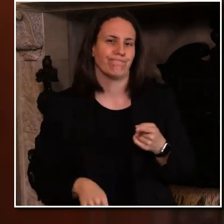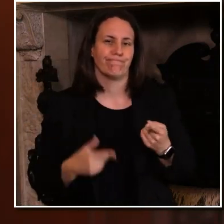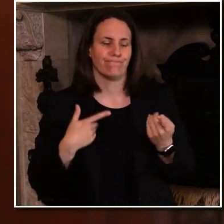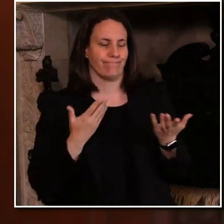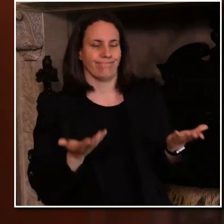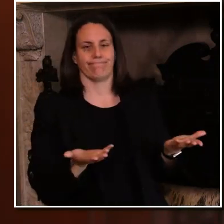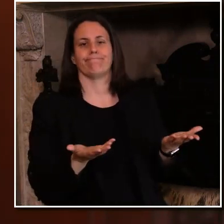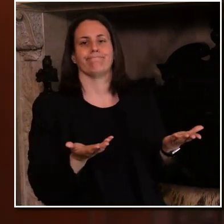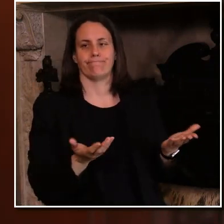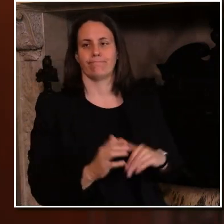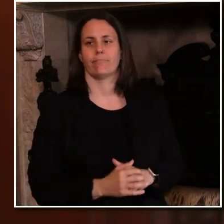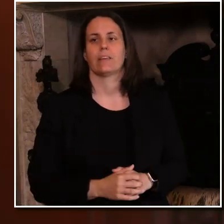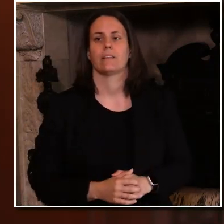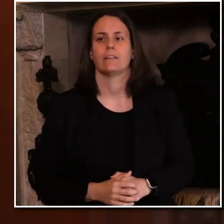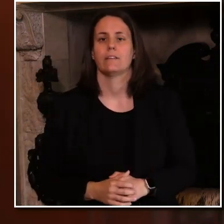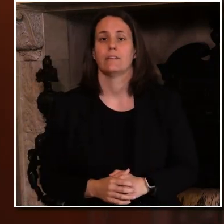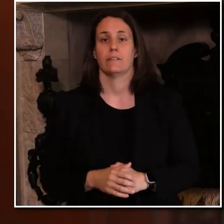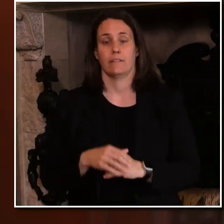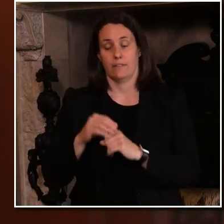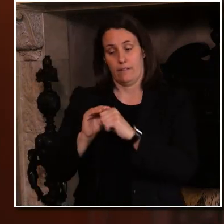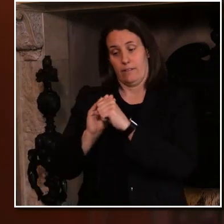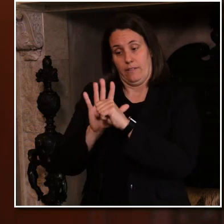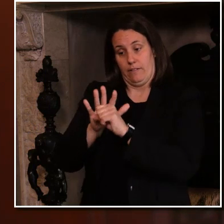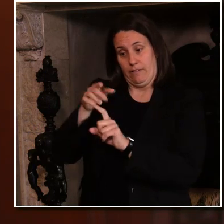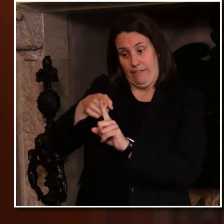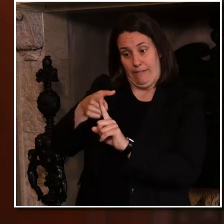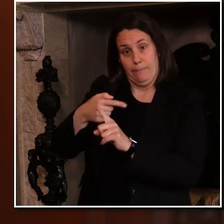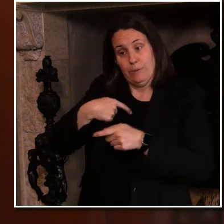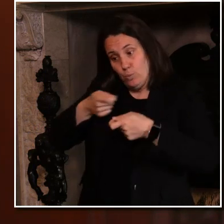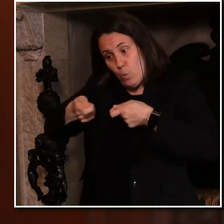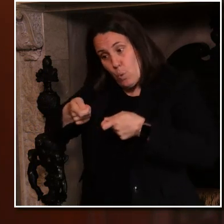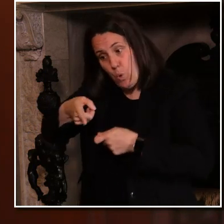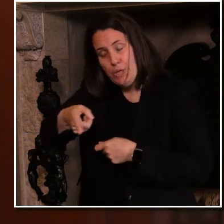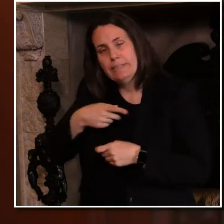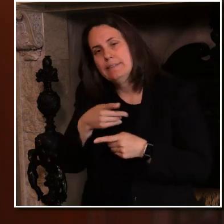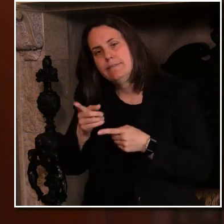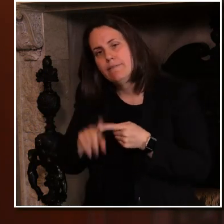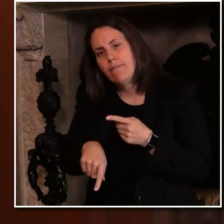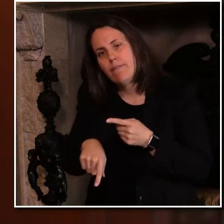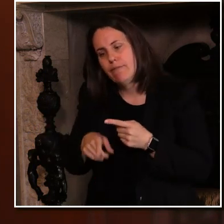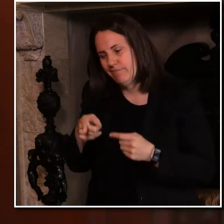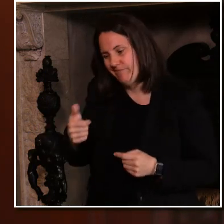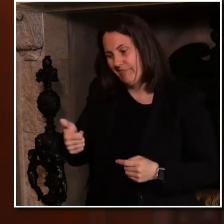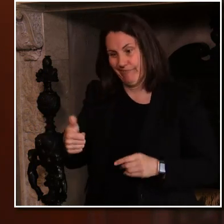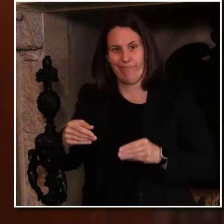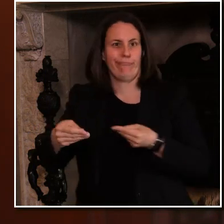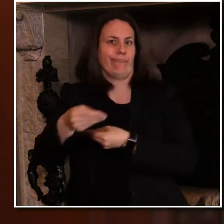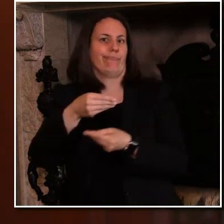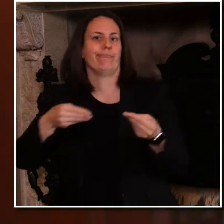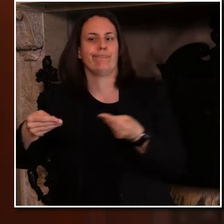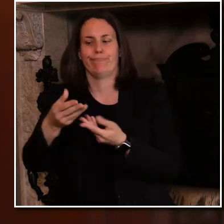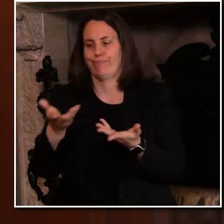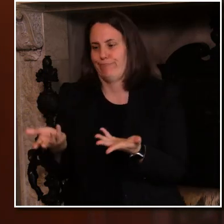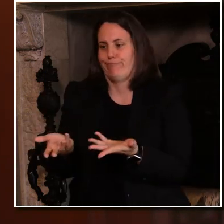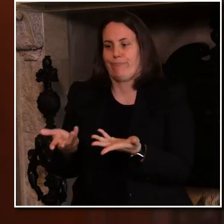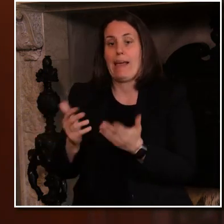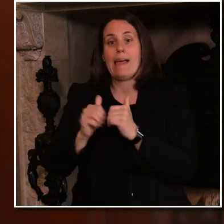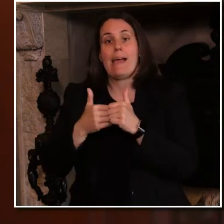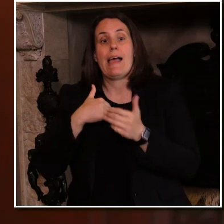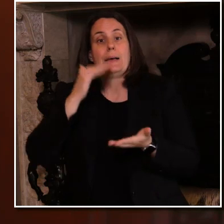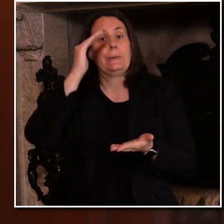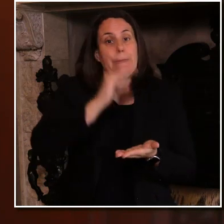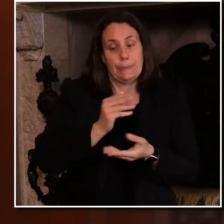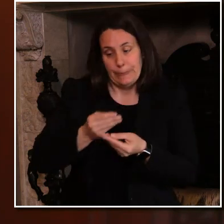control how the state responds to it. And what we need is a unified, bipartisan approach. I look to our neighbors in Ohio,